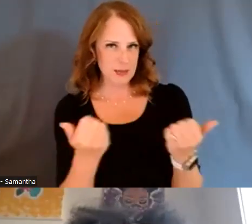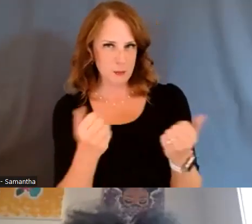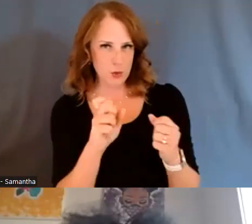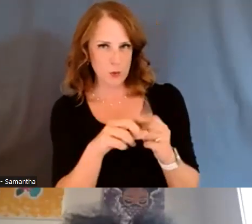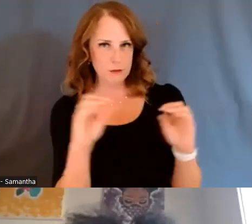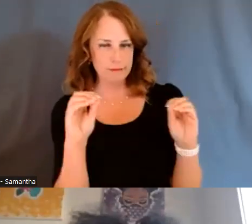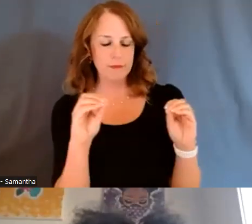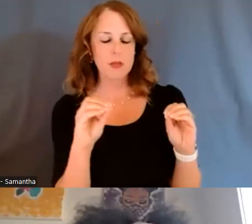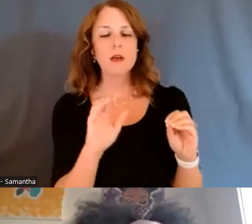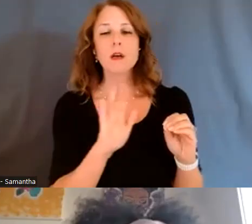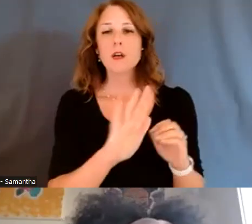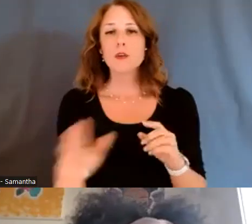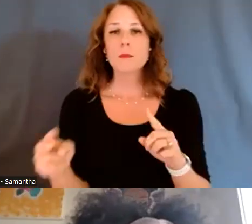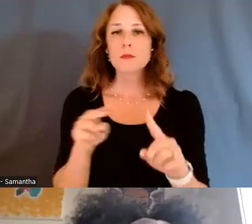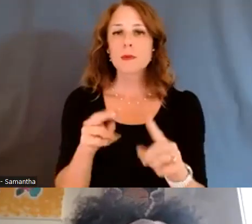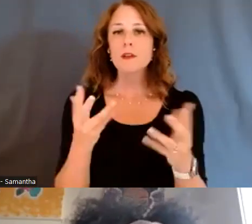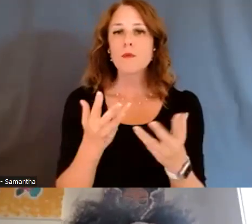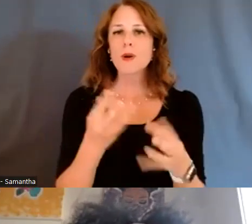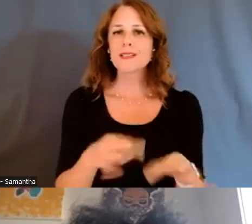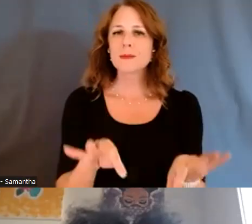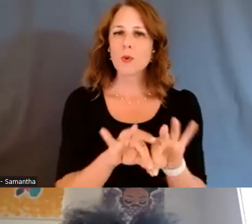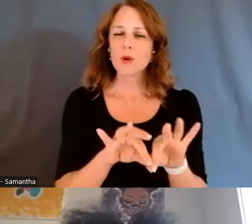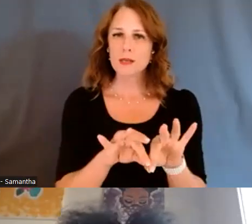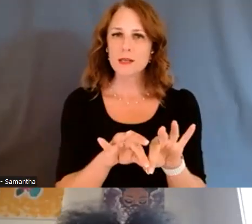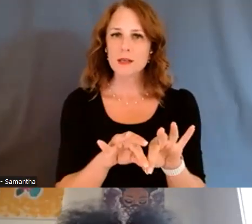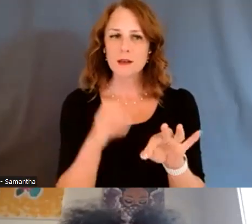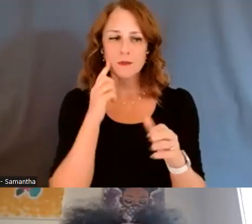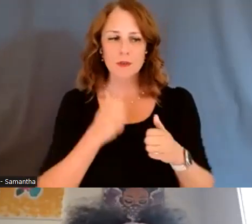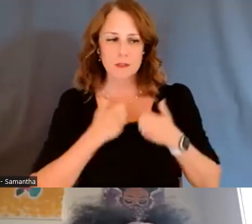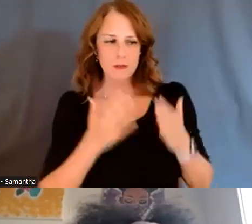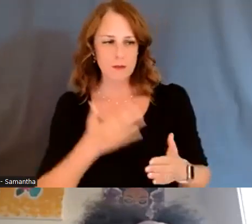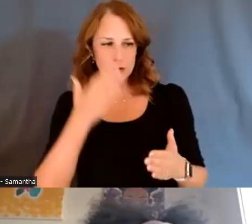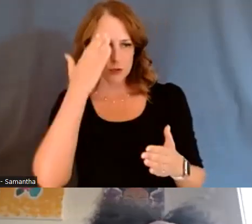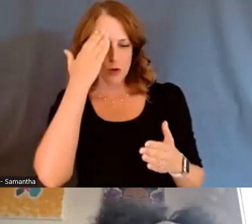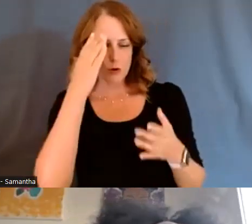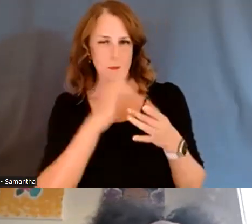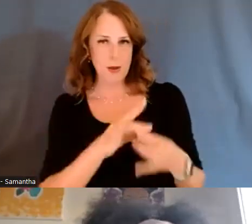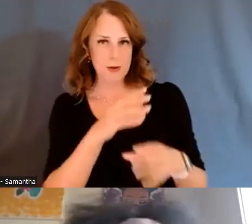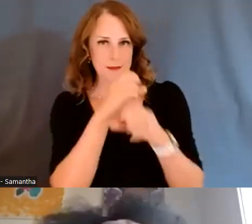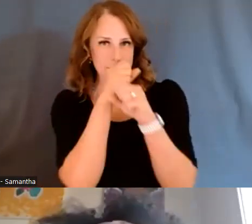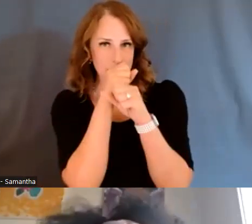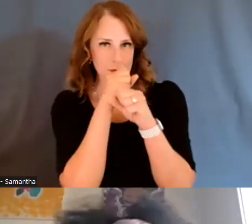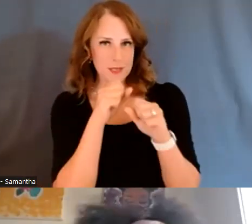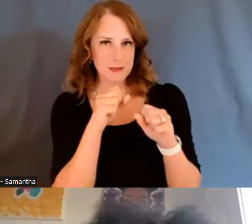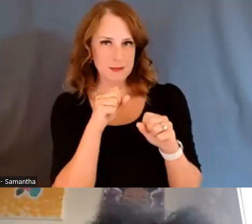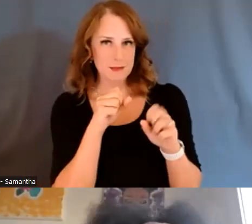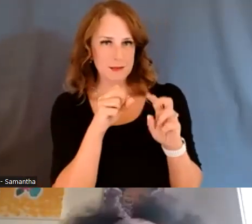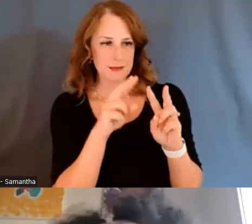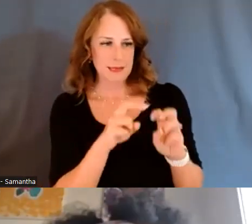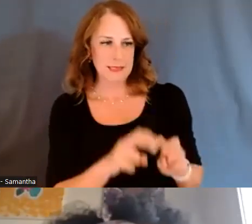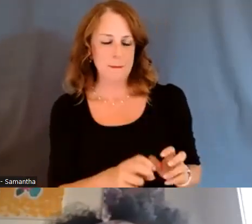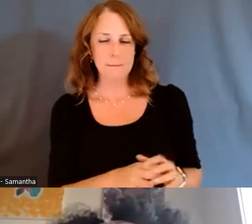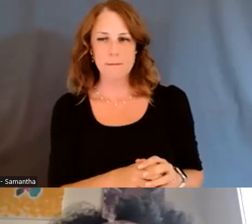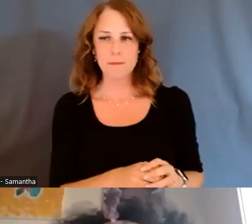your perspective, what do you think is important for survivors to know about anonymous exams? So Stacey, we'll start with